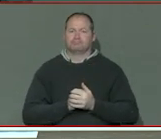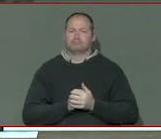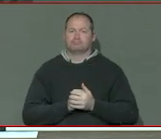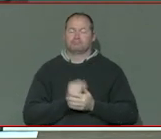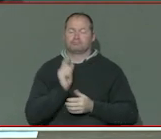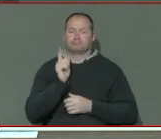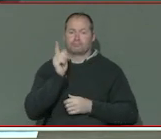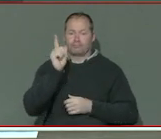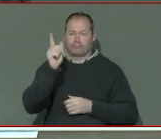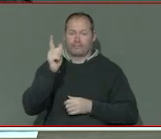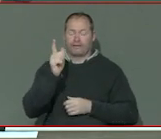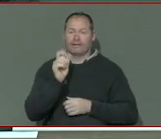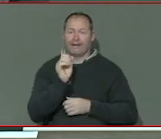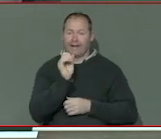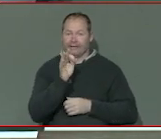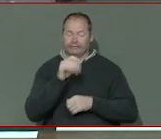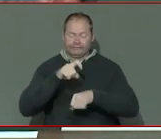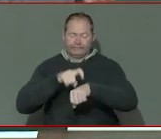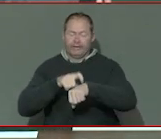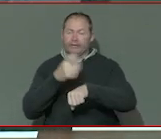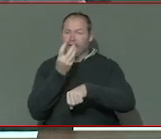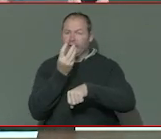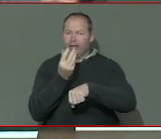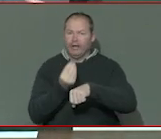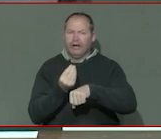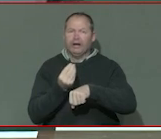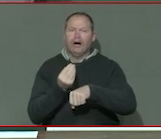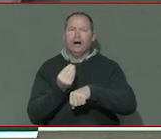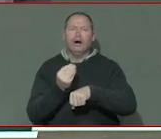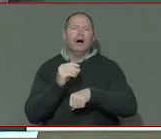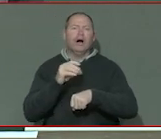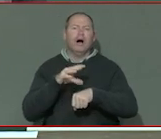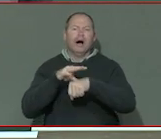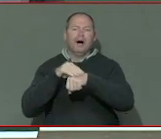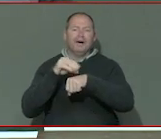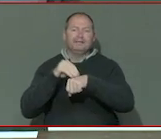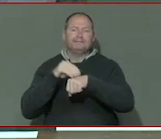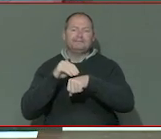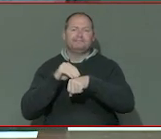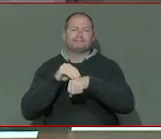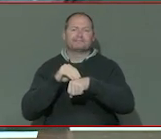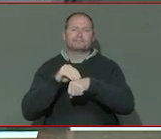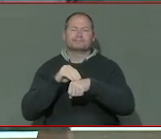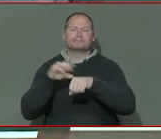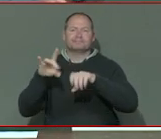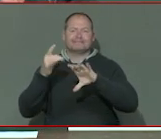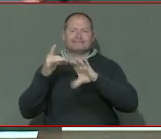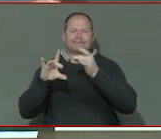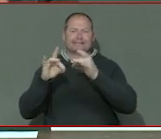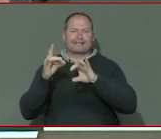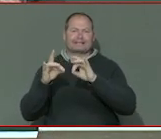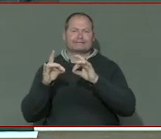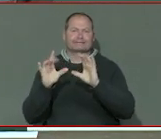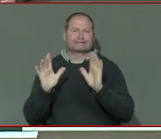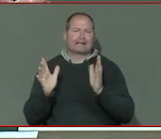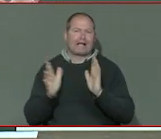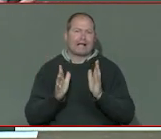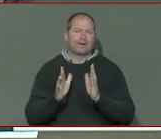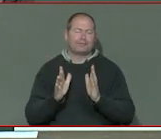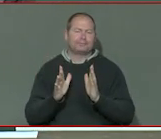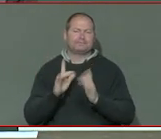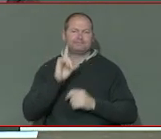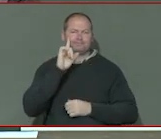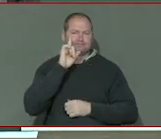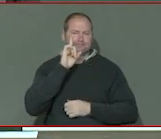an age analysis. I don't think they will ask it, but it's always good to know how it works. So there's a lot of different questions on those